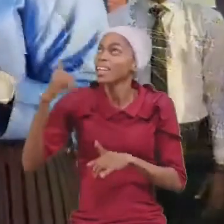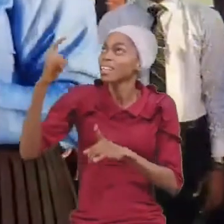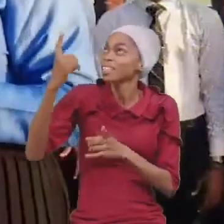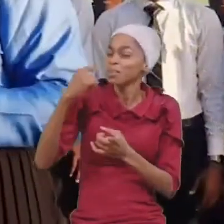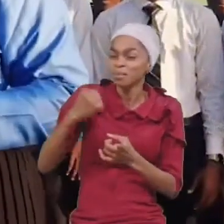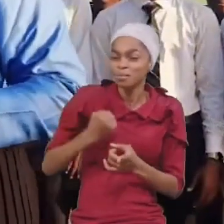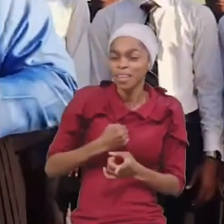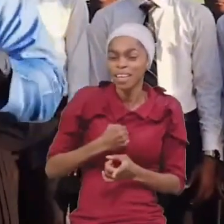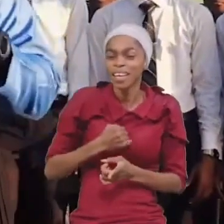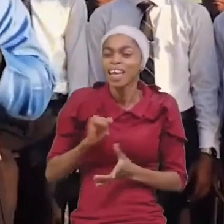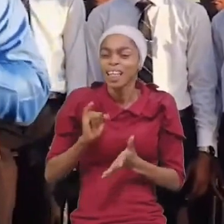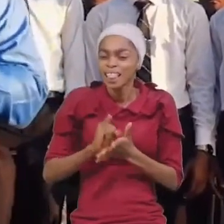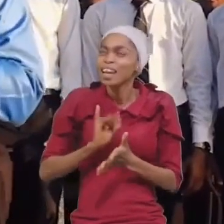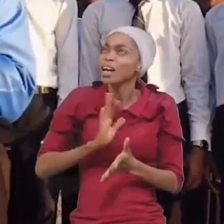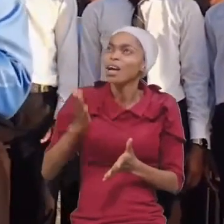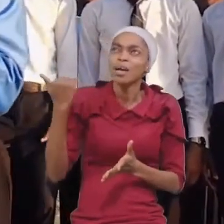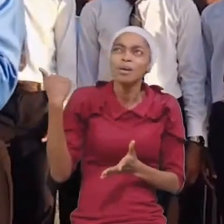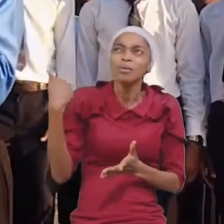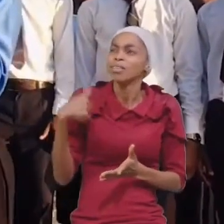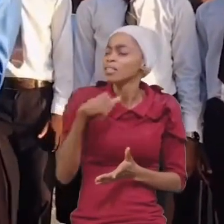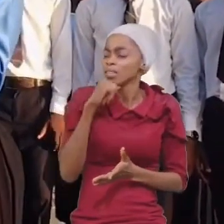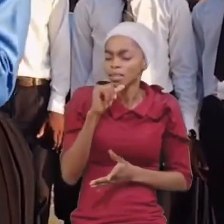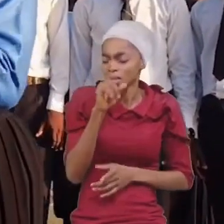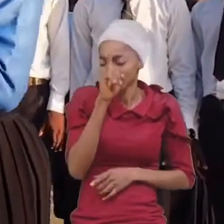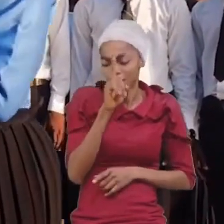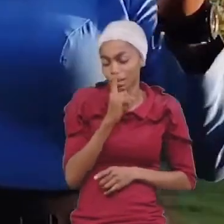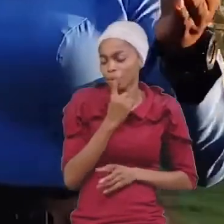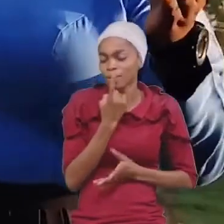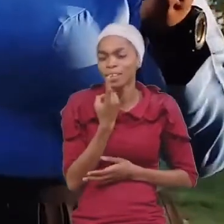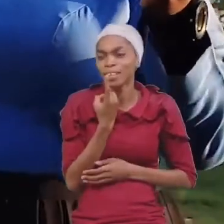he told me that I was not